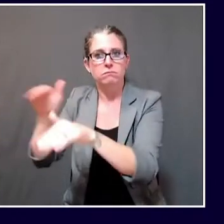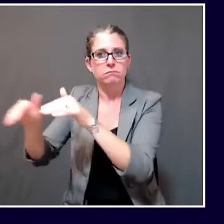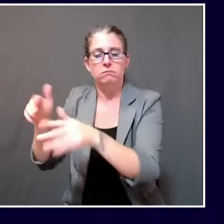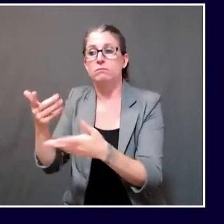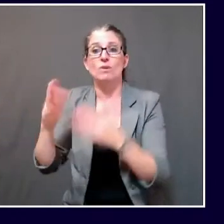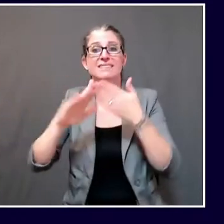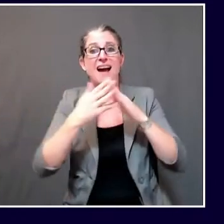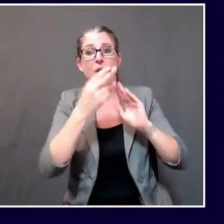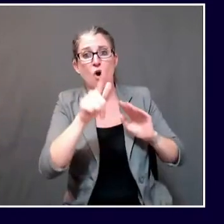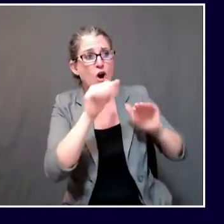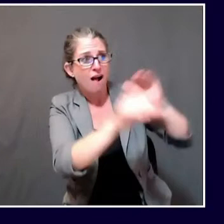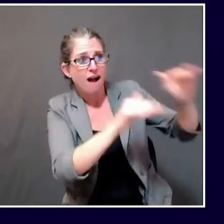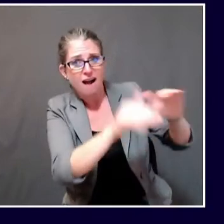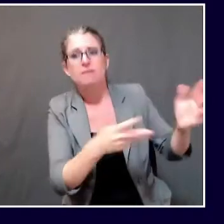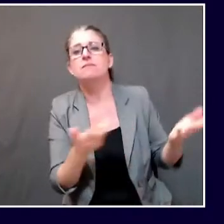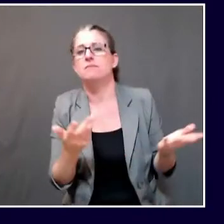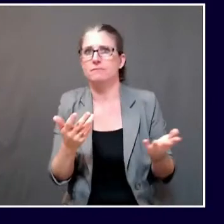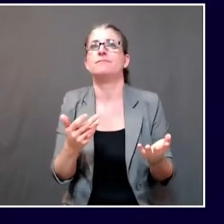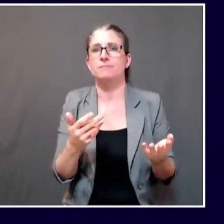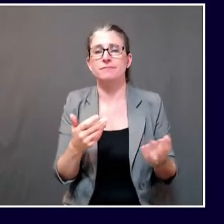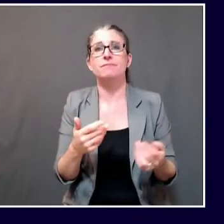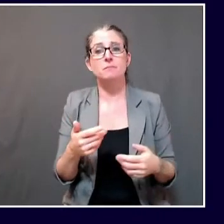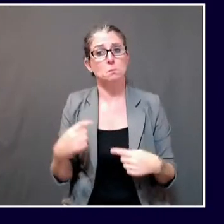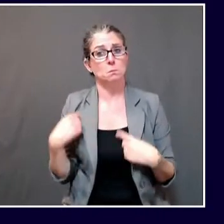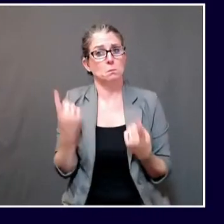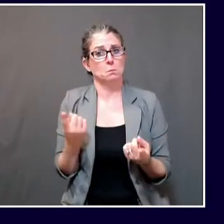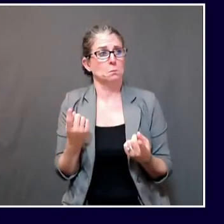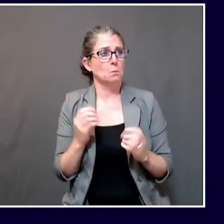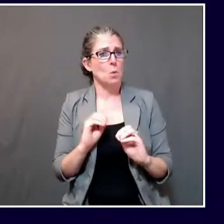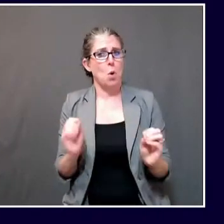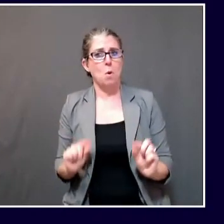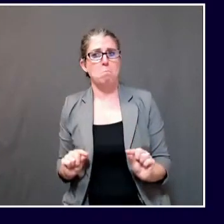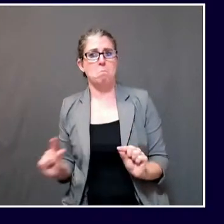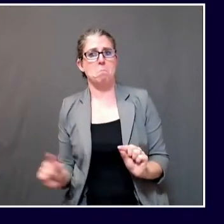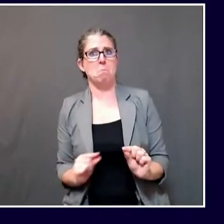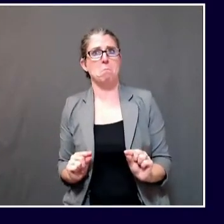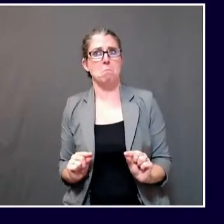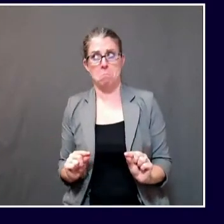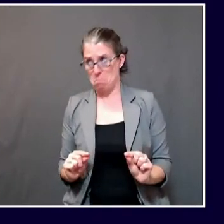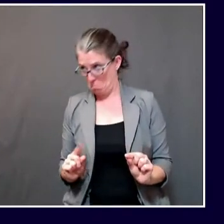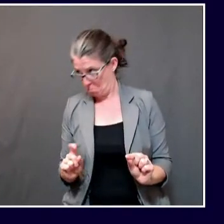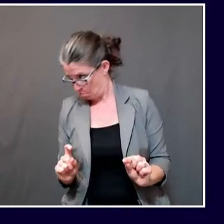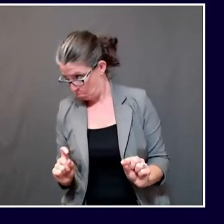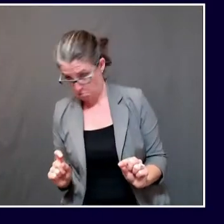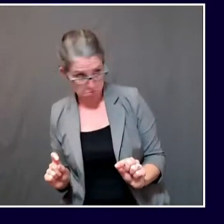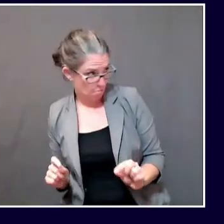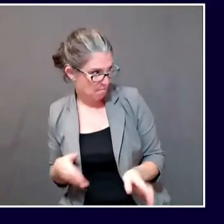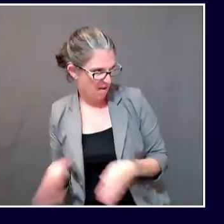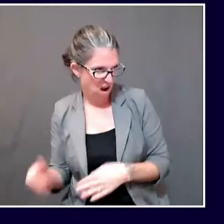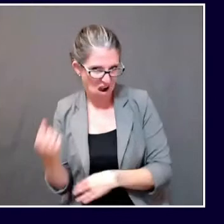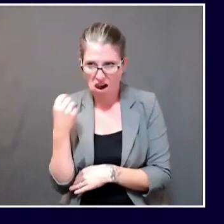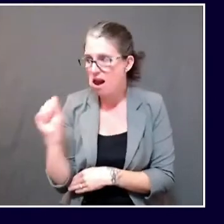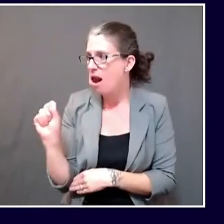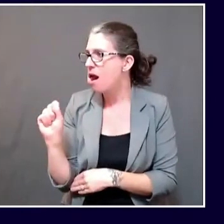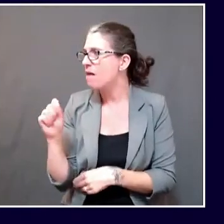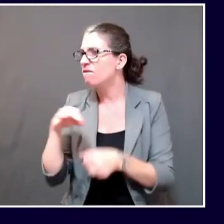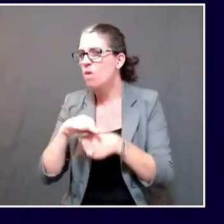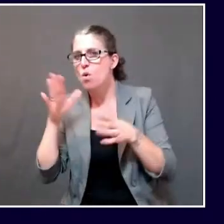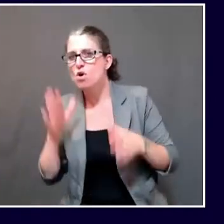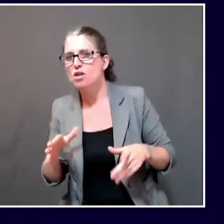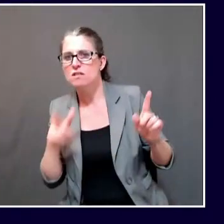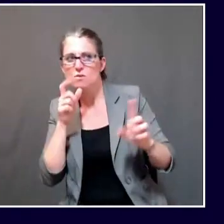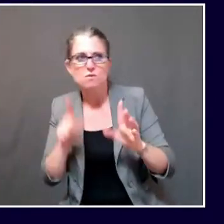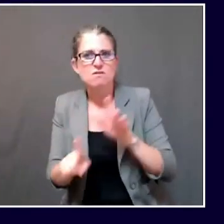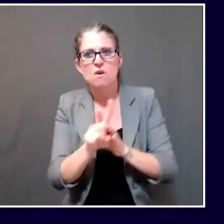in-person voting. We almost never do. If something like that happens, if someone does try to interfere